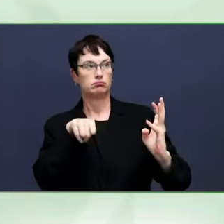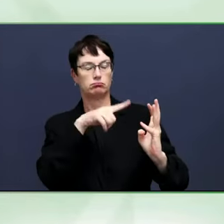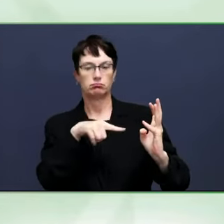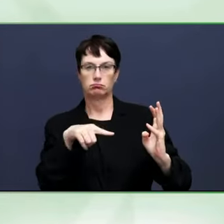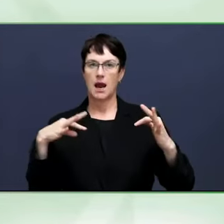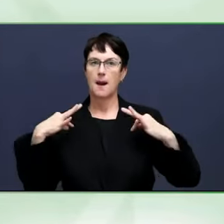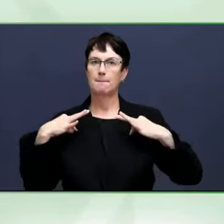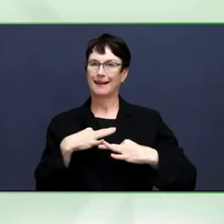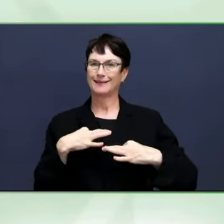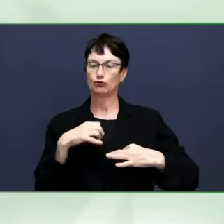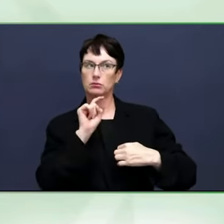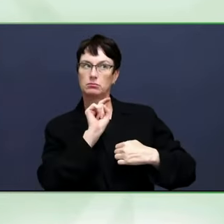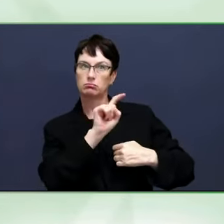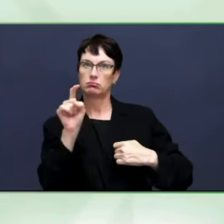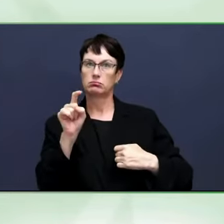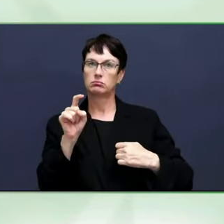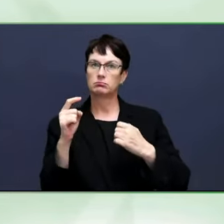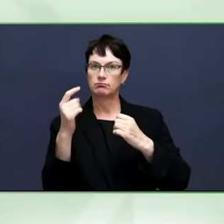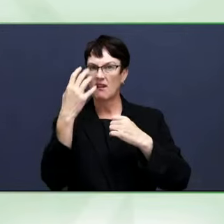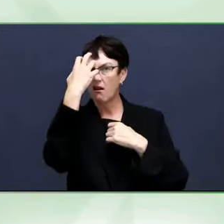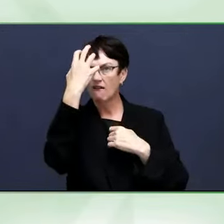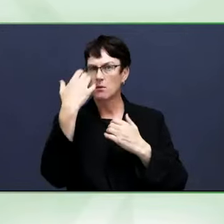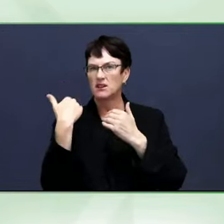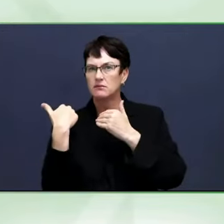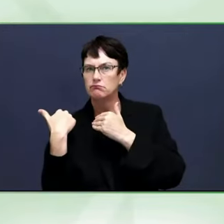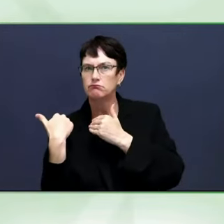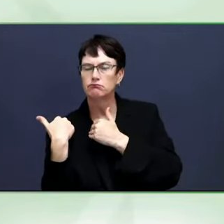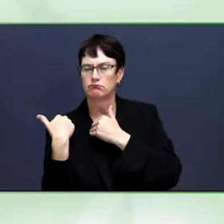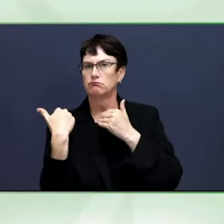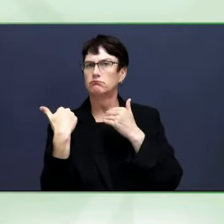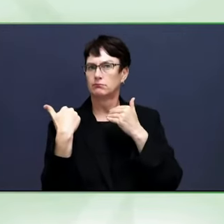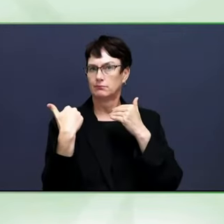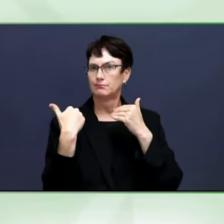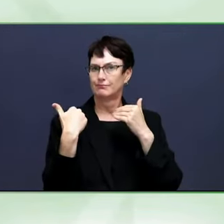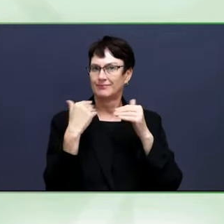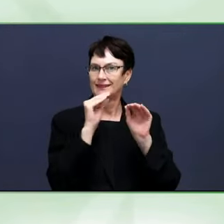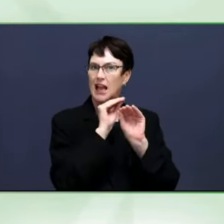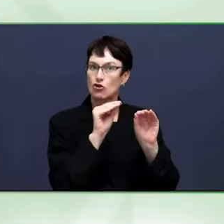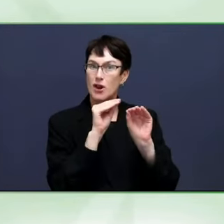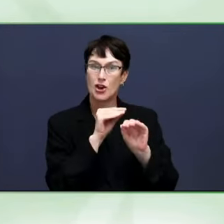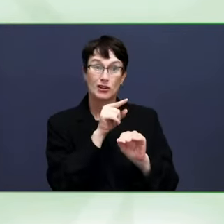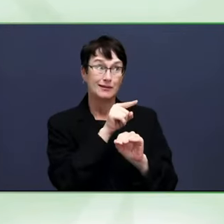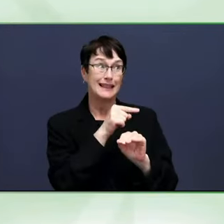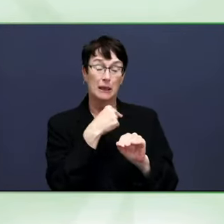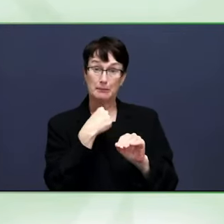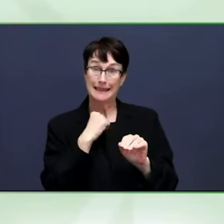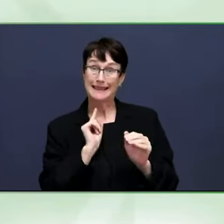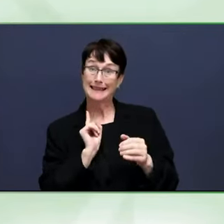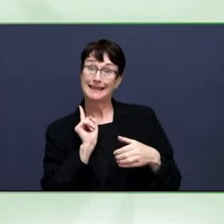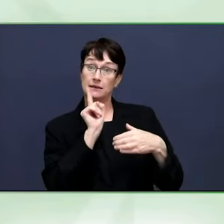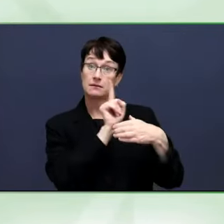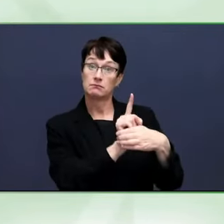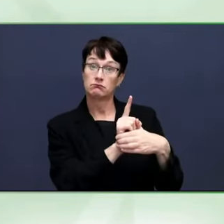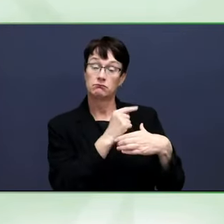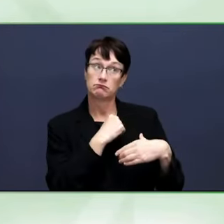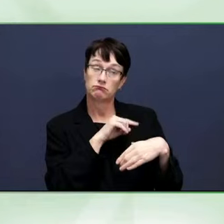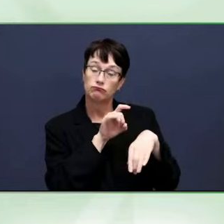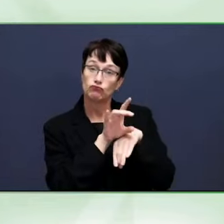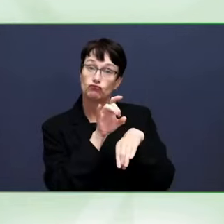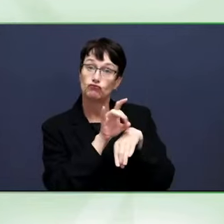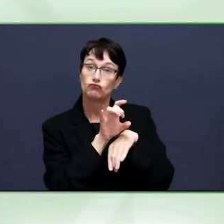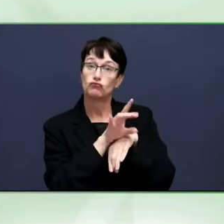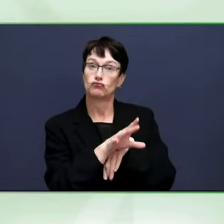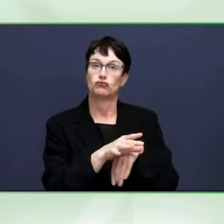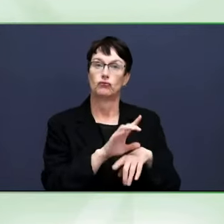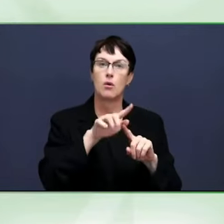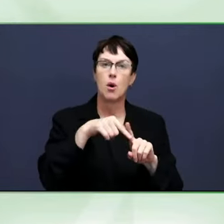inclusion and special education for advising the minister and his higher officers in promoting this. And